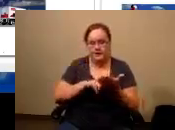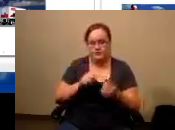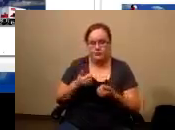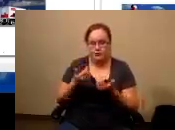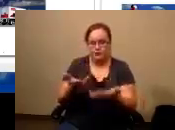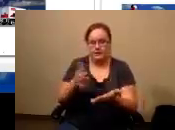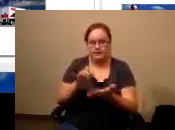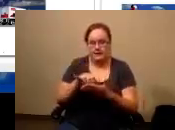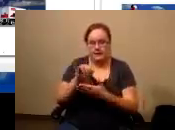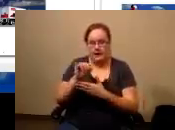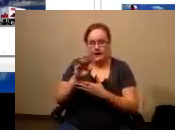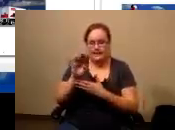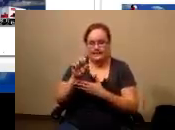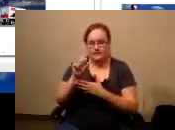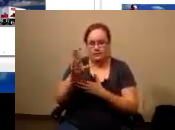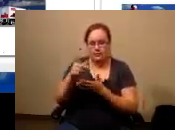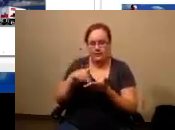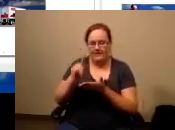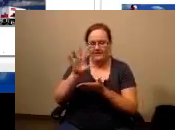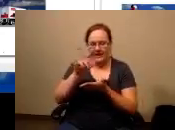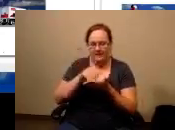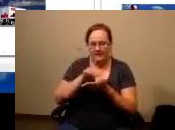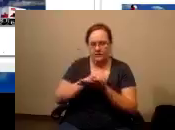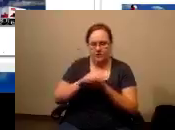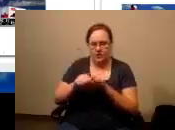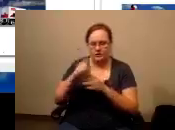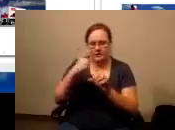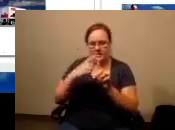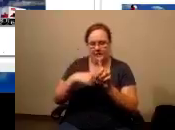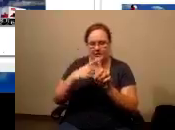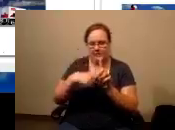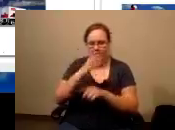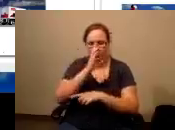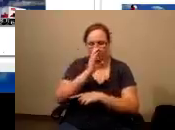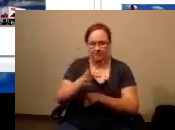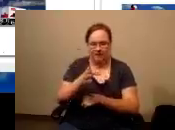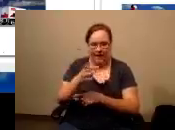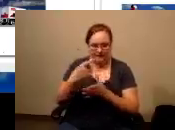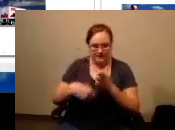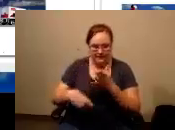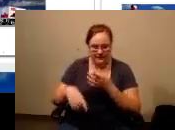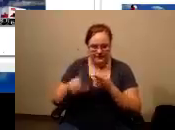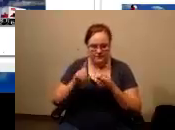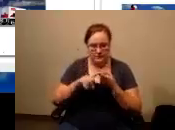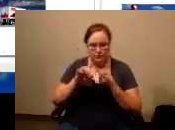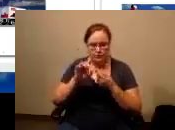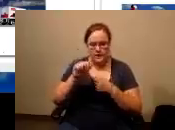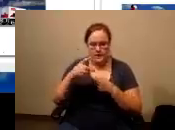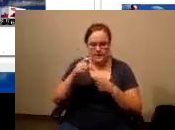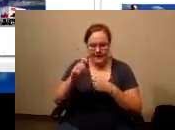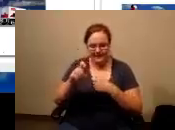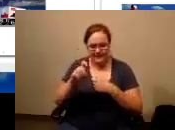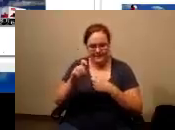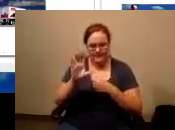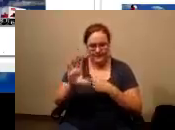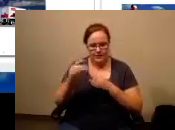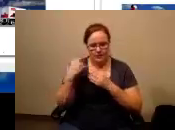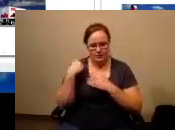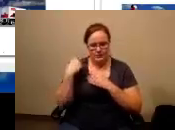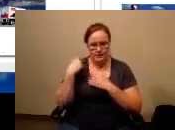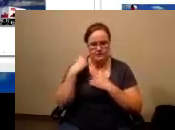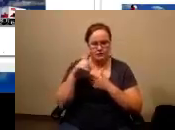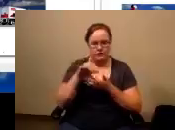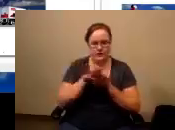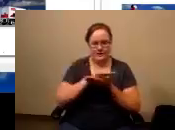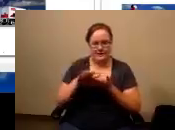that IBIS will pay $5,000 a month flat fee to Apex, and Apex is responsible for cleaning